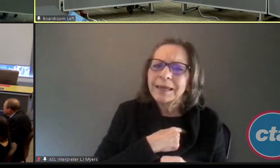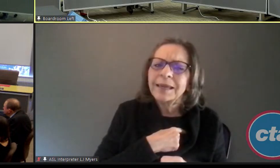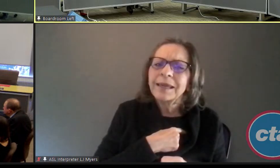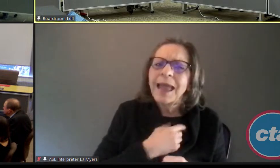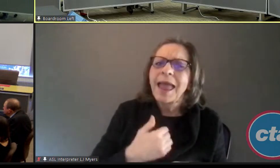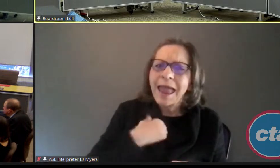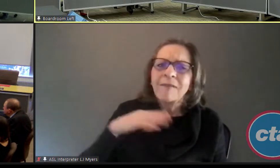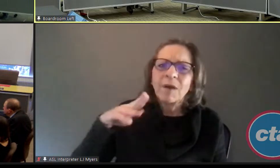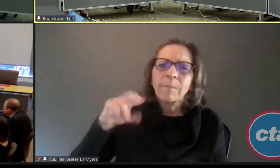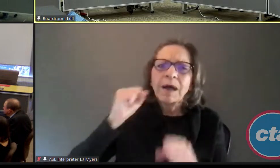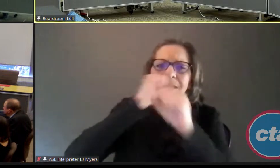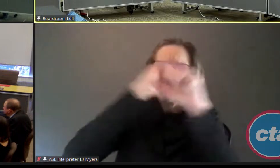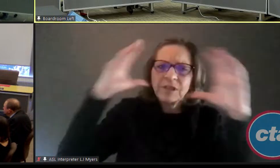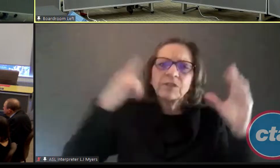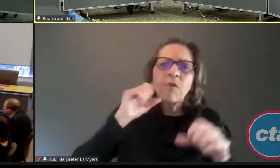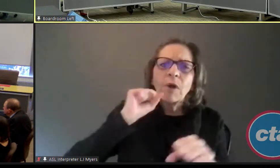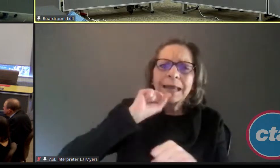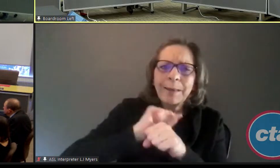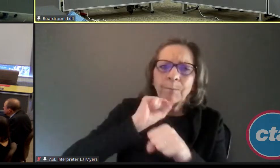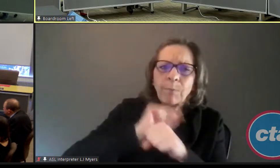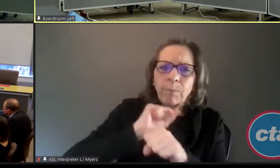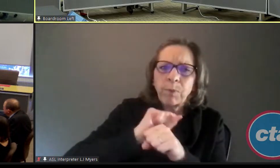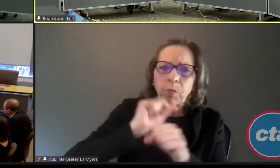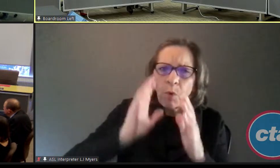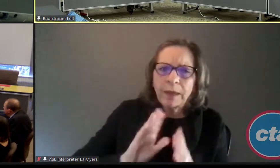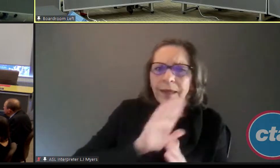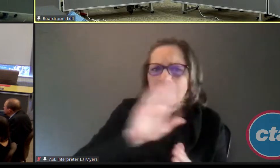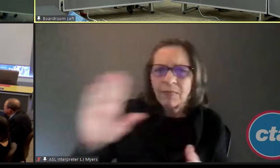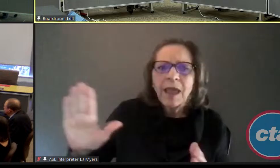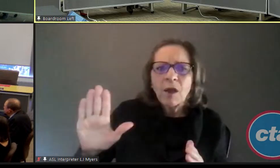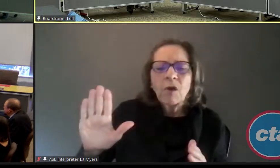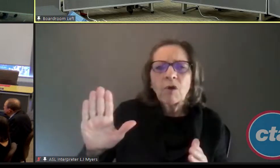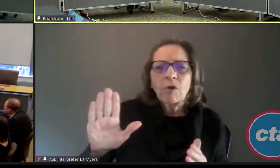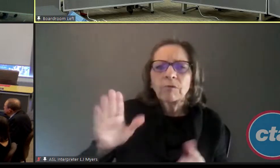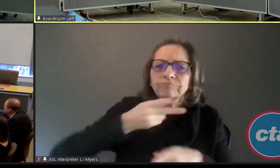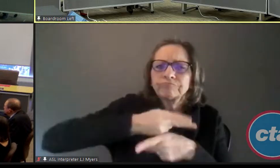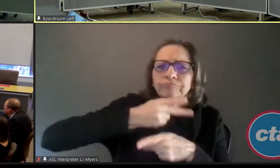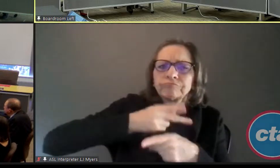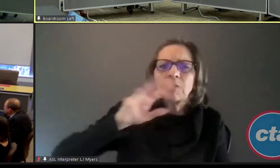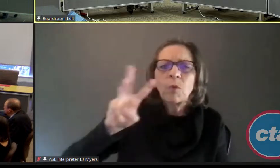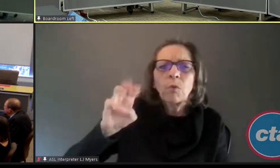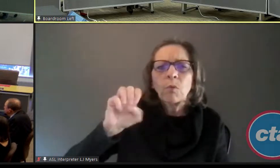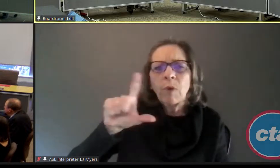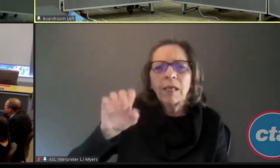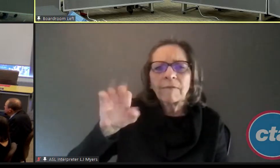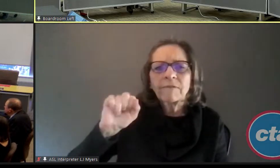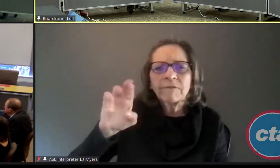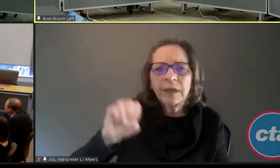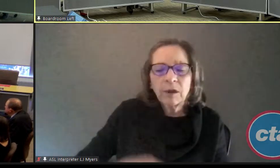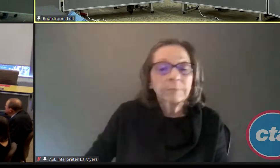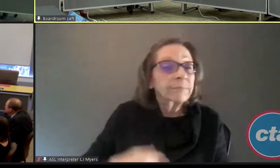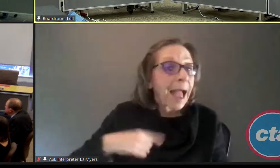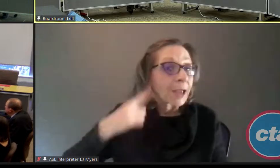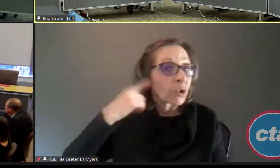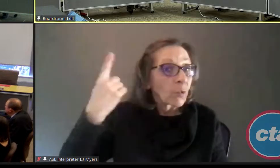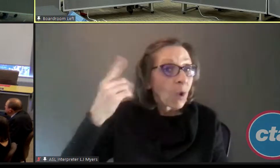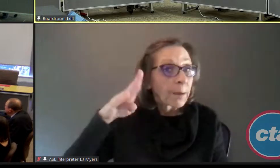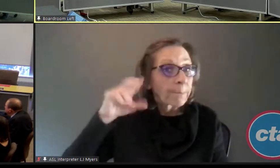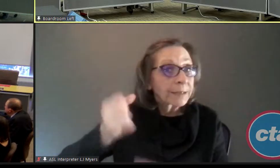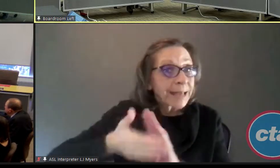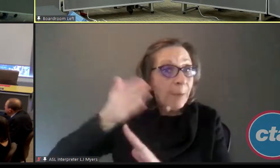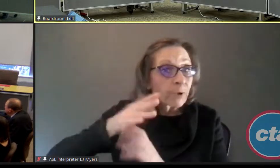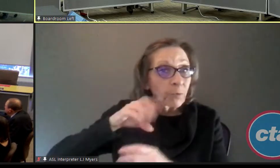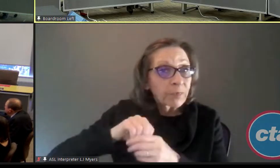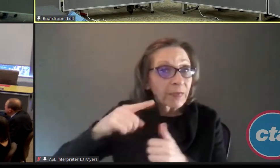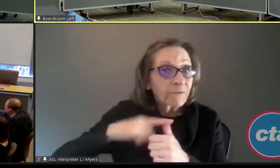have a bus vision for employee welfare. I heard one story of a bus operator with CTA that in the first